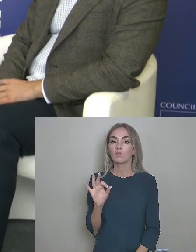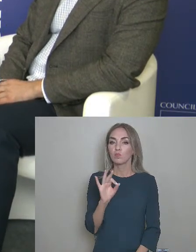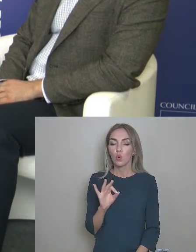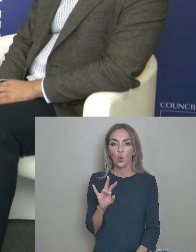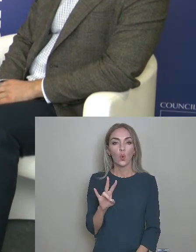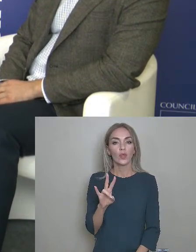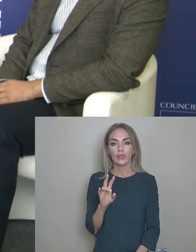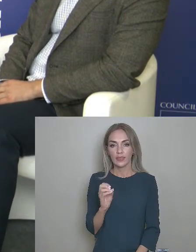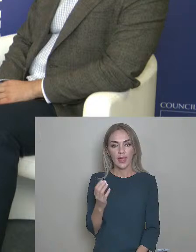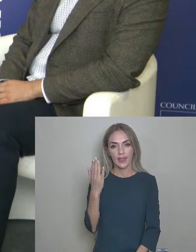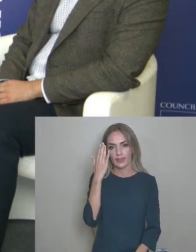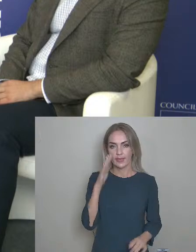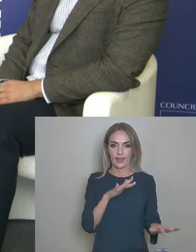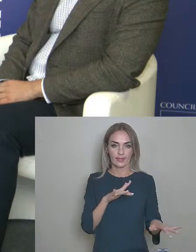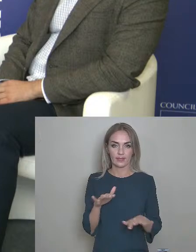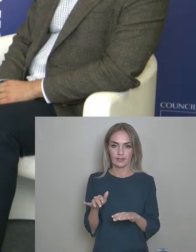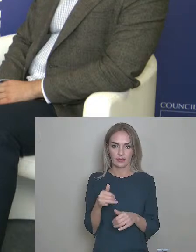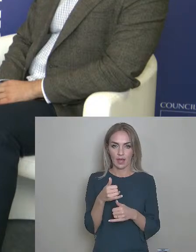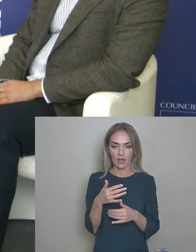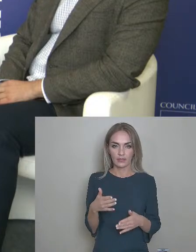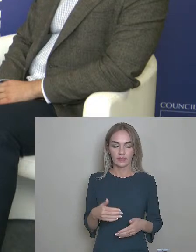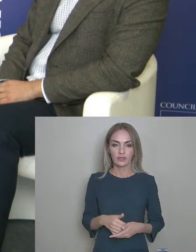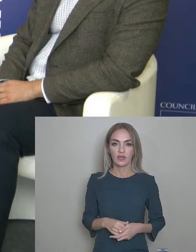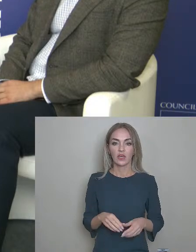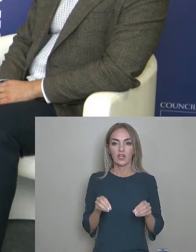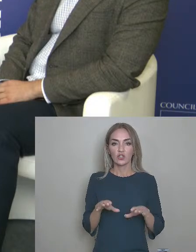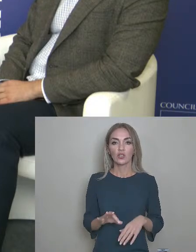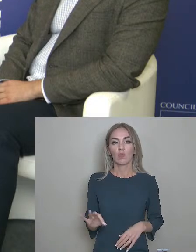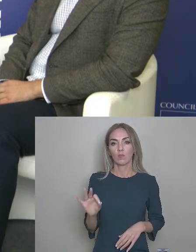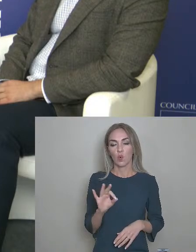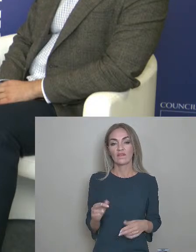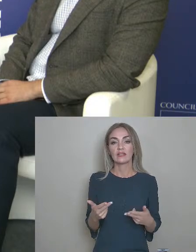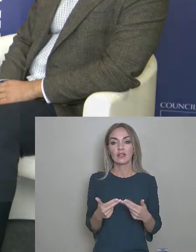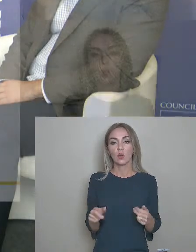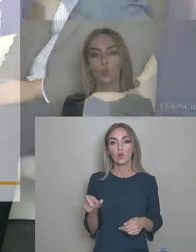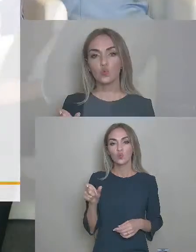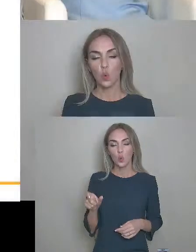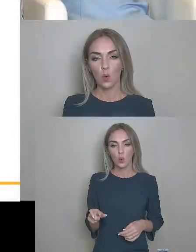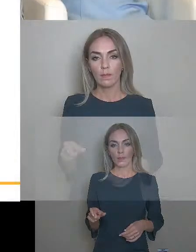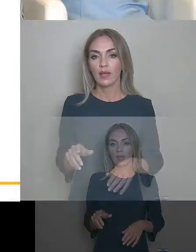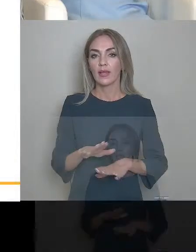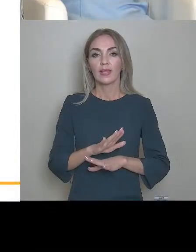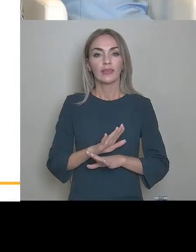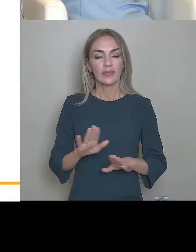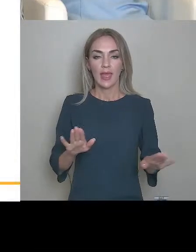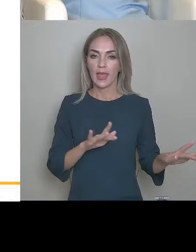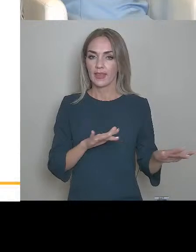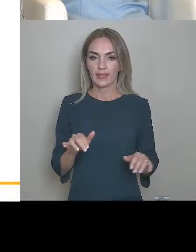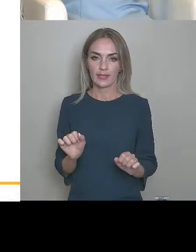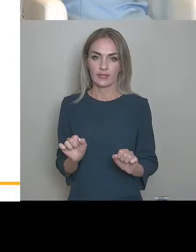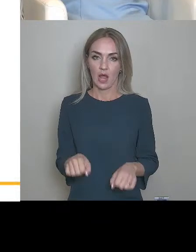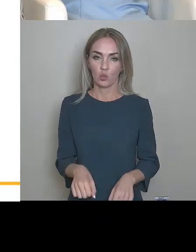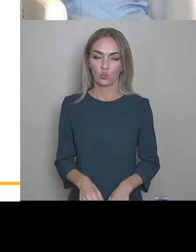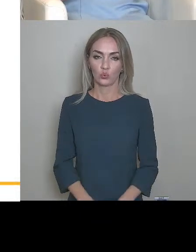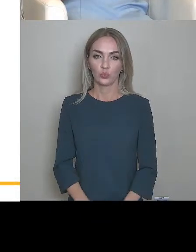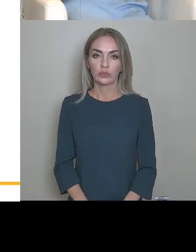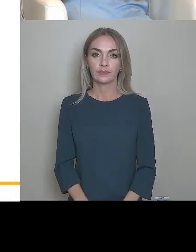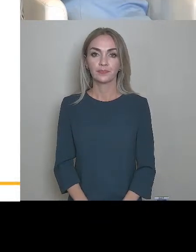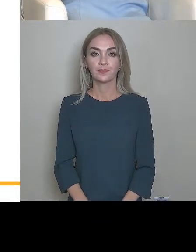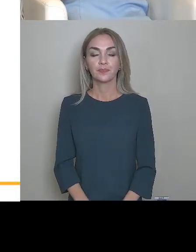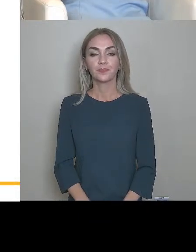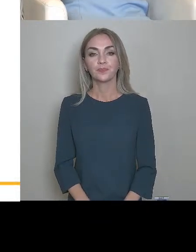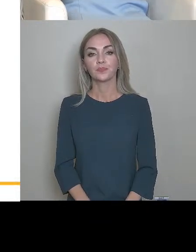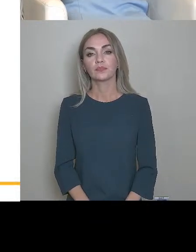No. We are talking about lack of legal capacity and finding the person